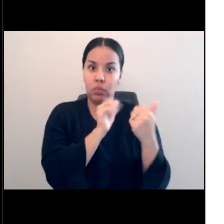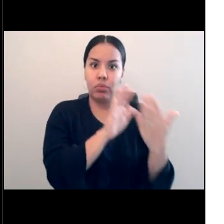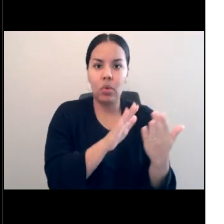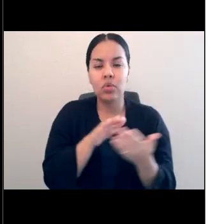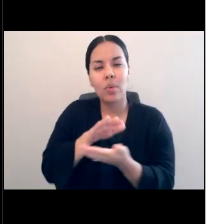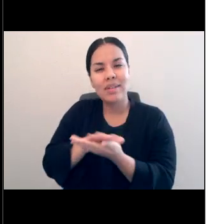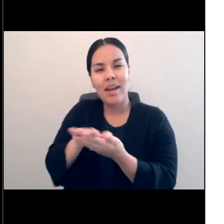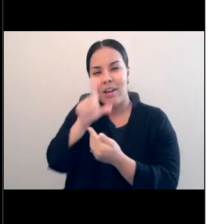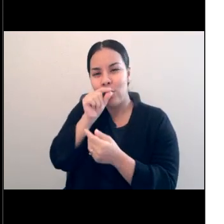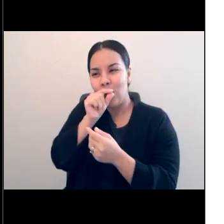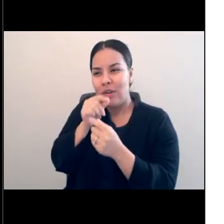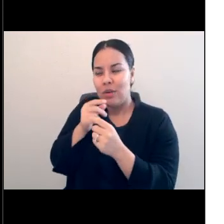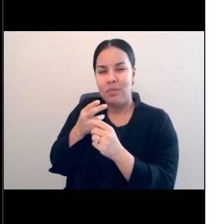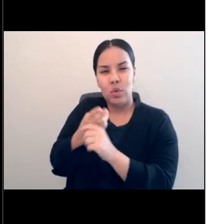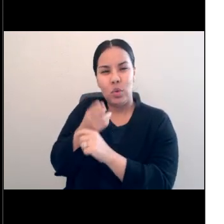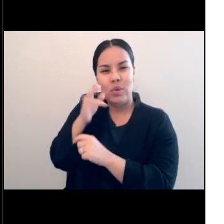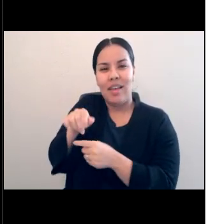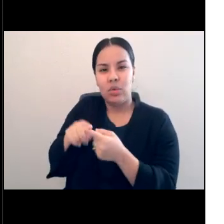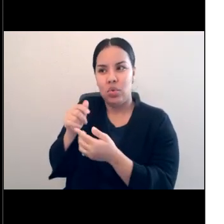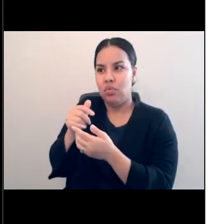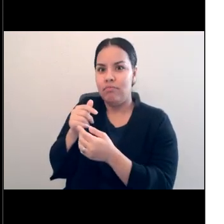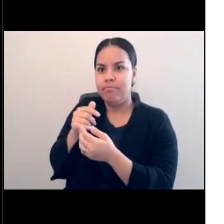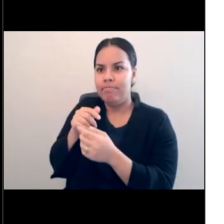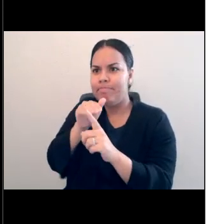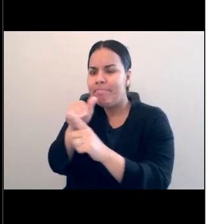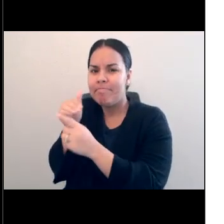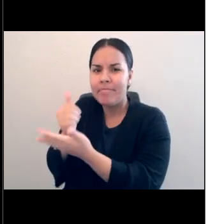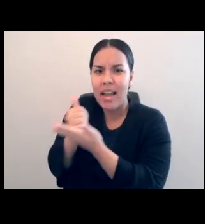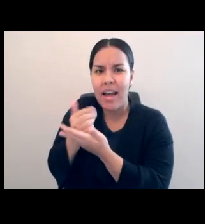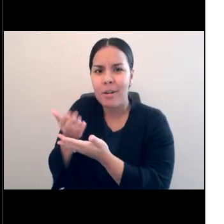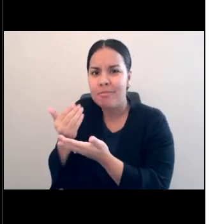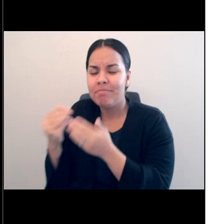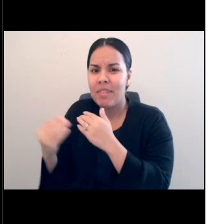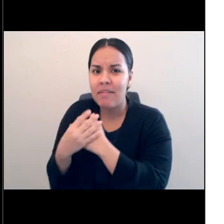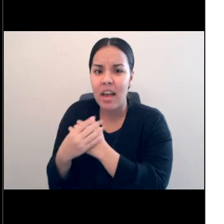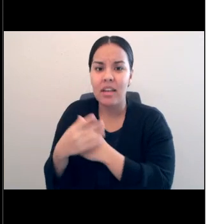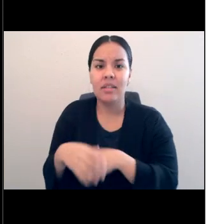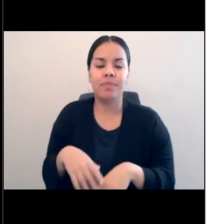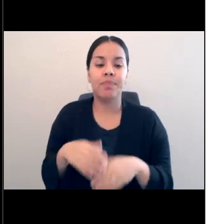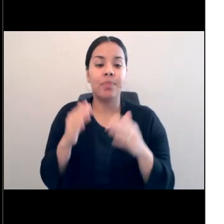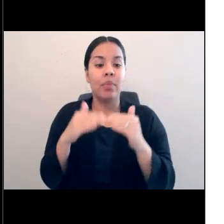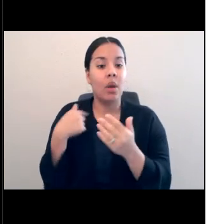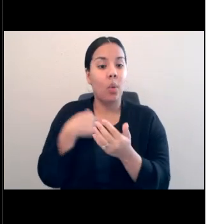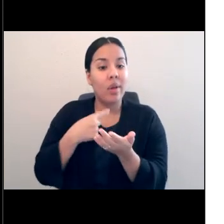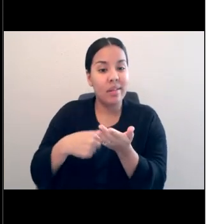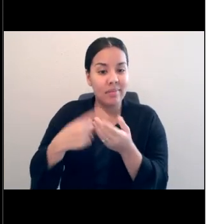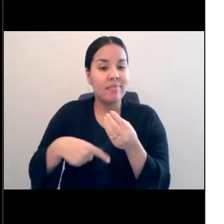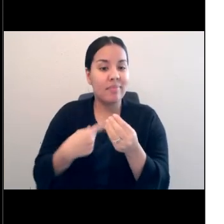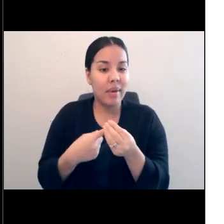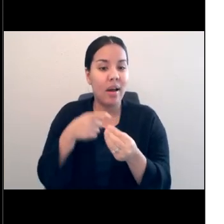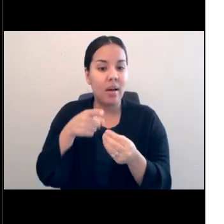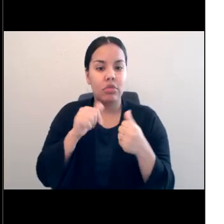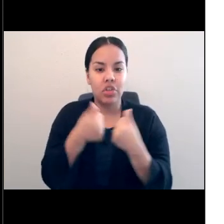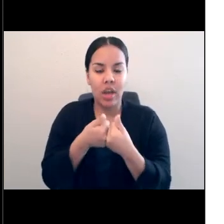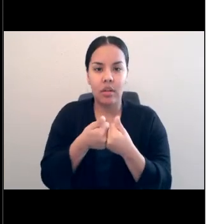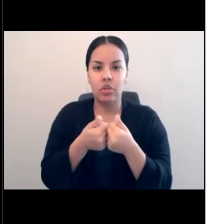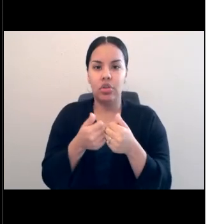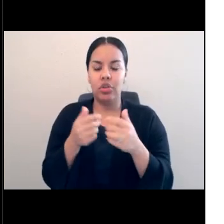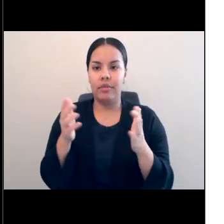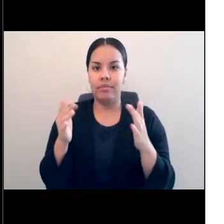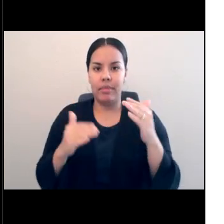And so we talk a lot about, or people talk a lot about, this challenge between personal and professional and how